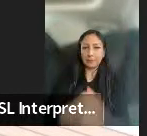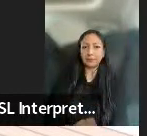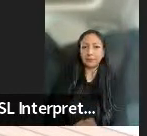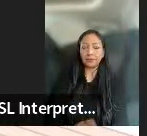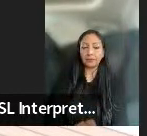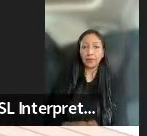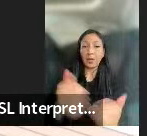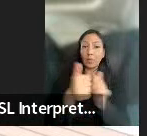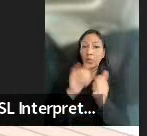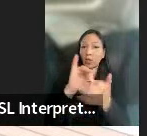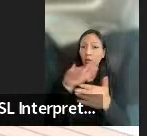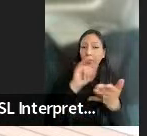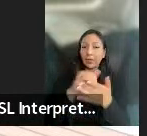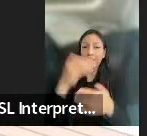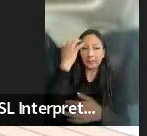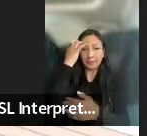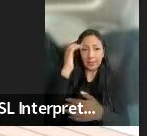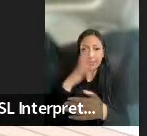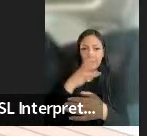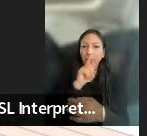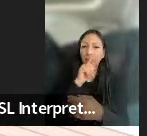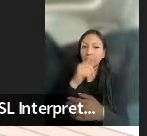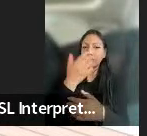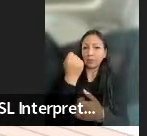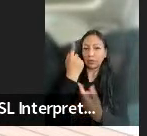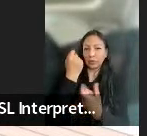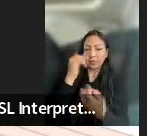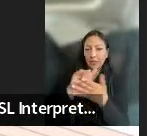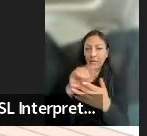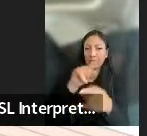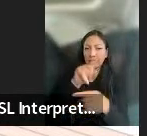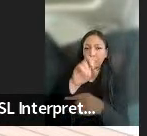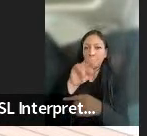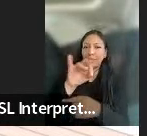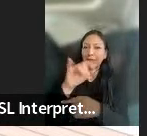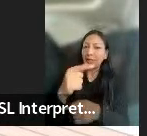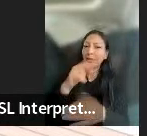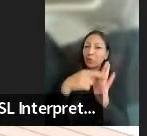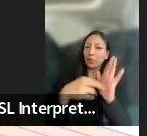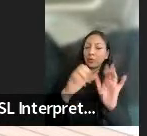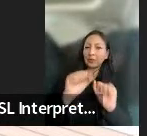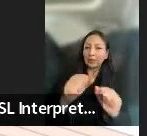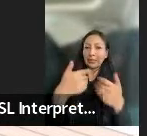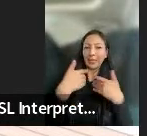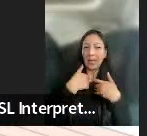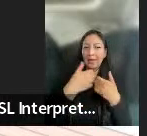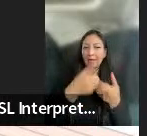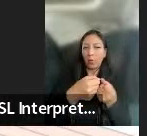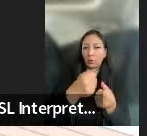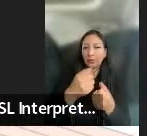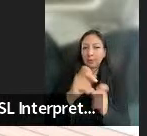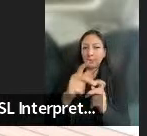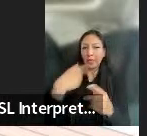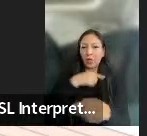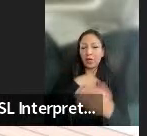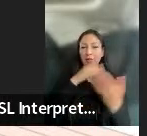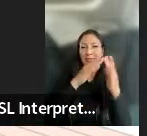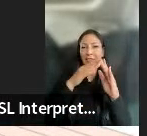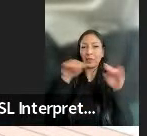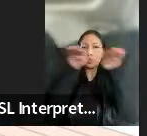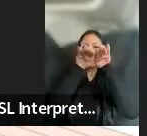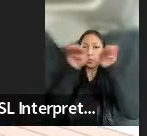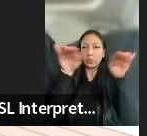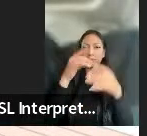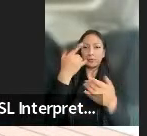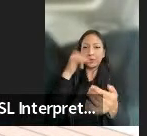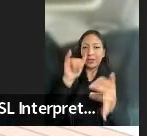With all of this in mind, and then the realization that zoning rules are essentially holding back our city's rooftop, rooftops, and that at scale